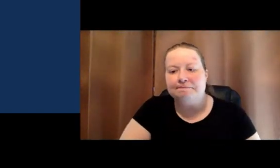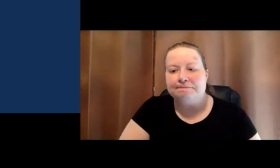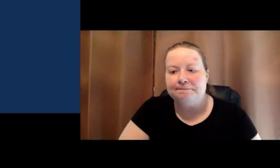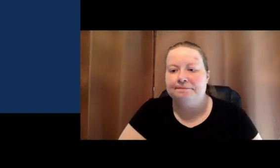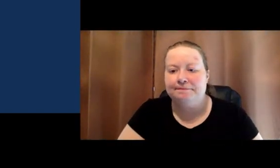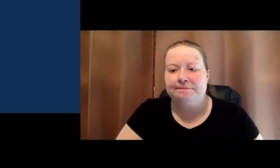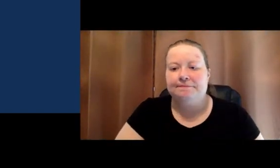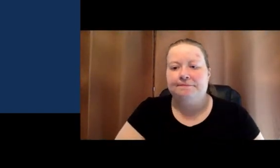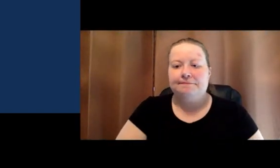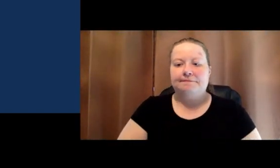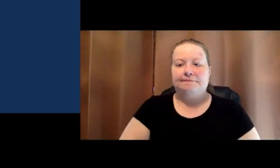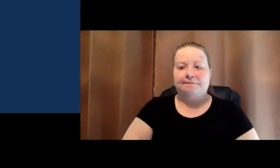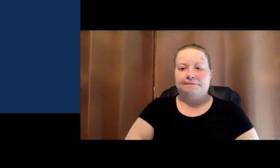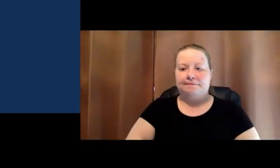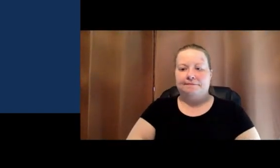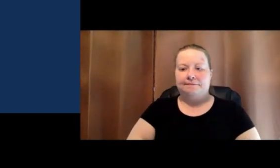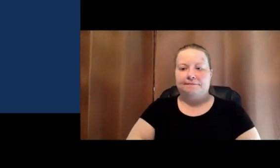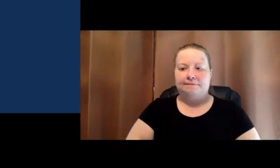sure.